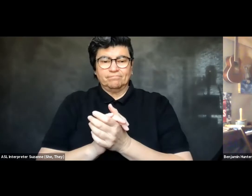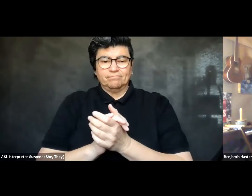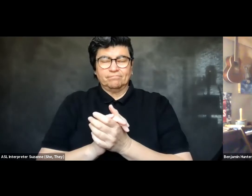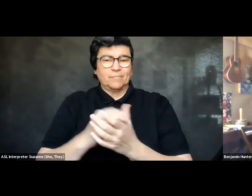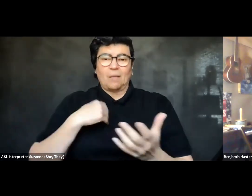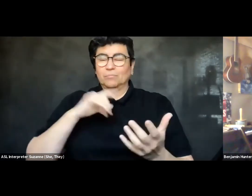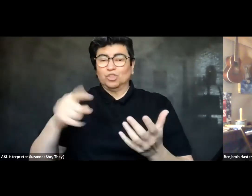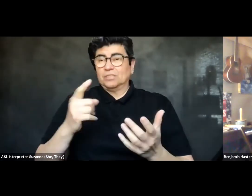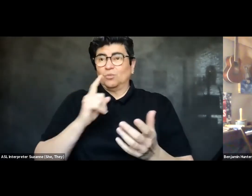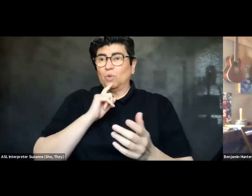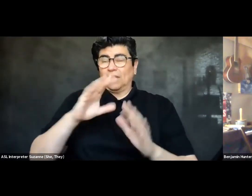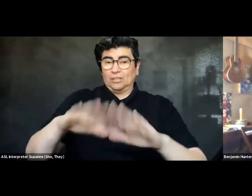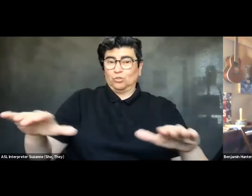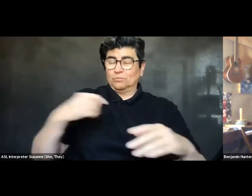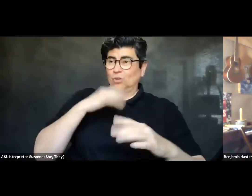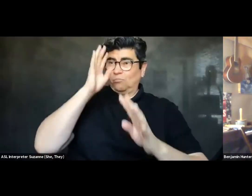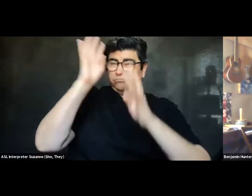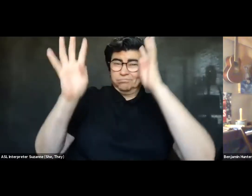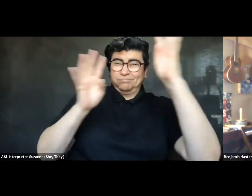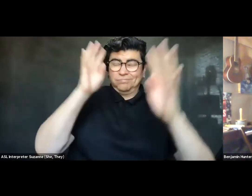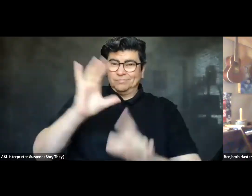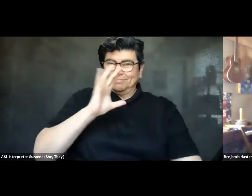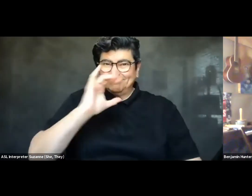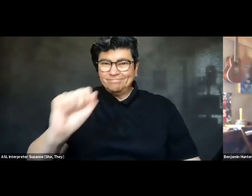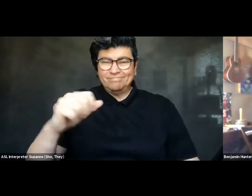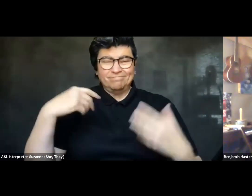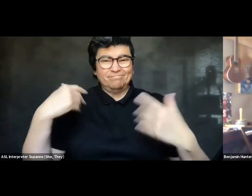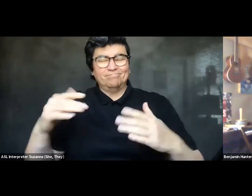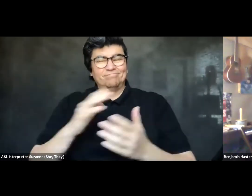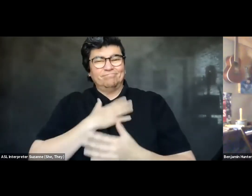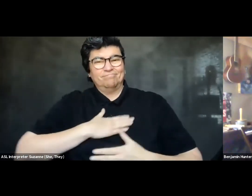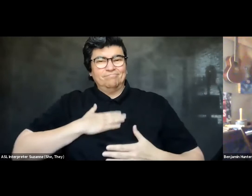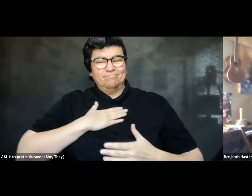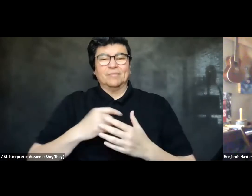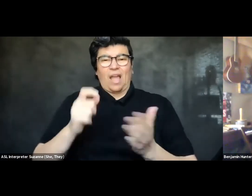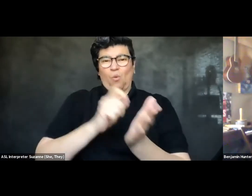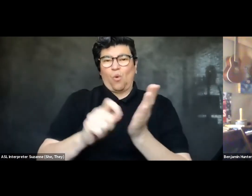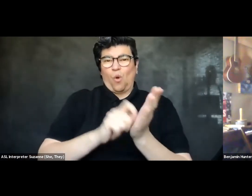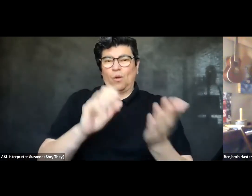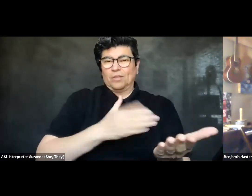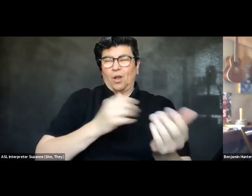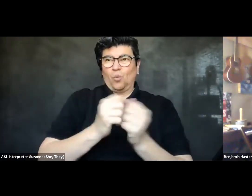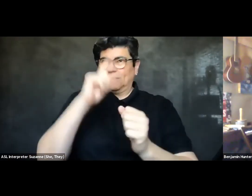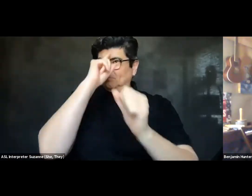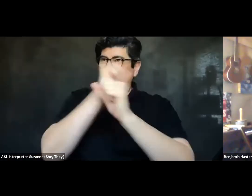just inventive and fascinating they are. And so I wrote this with them in mind.